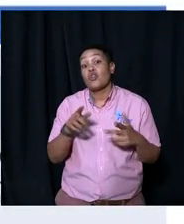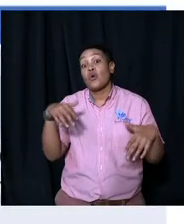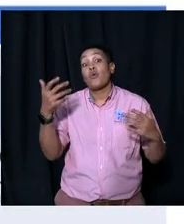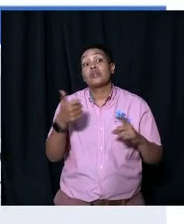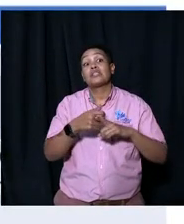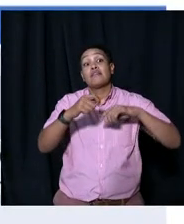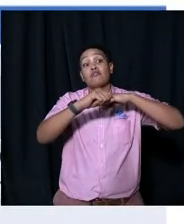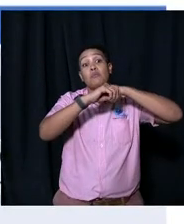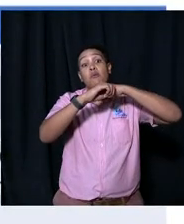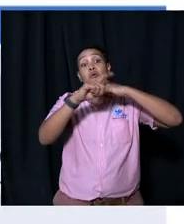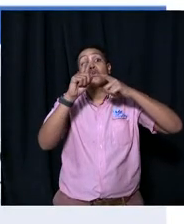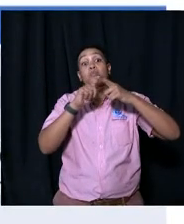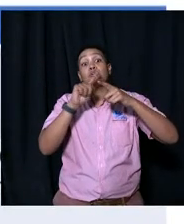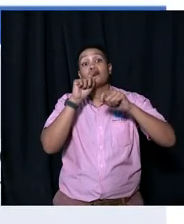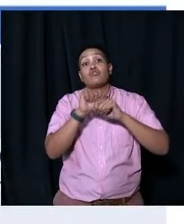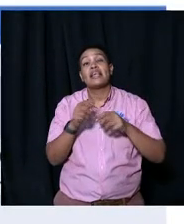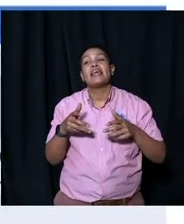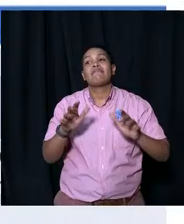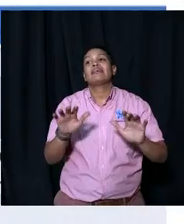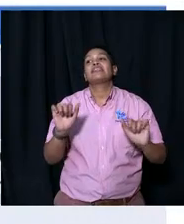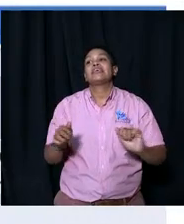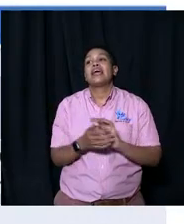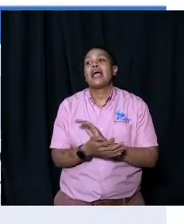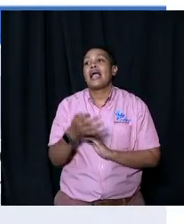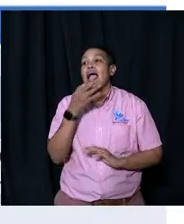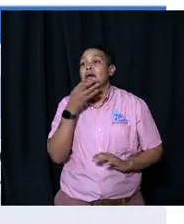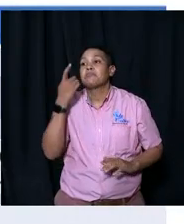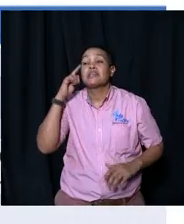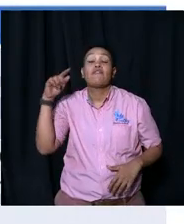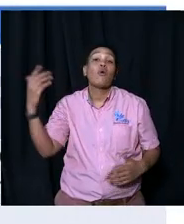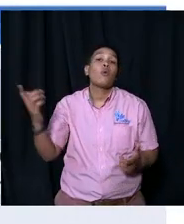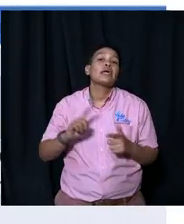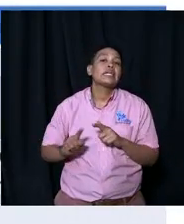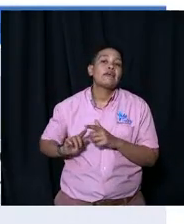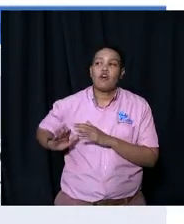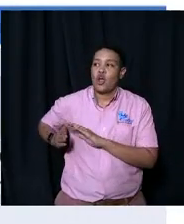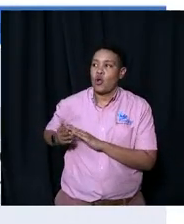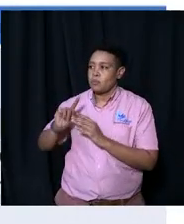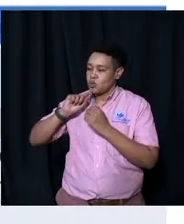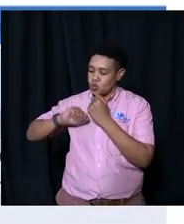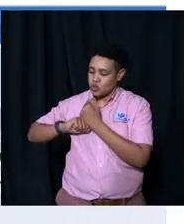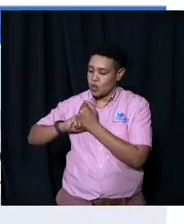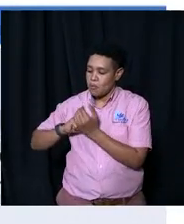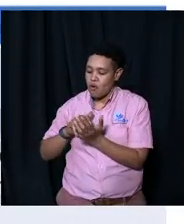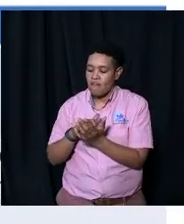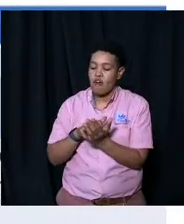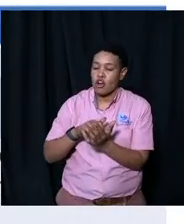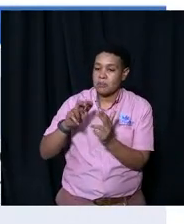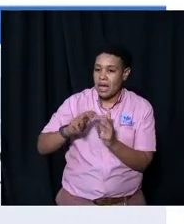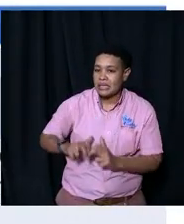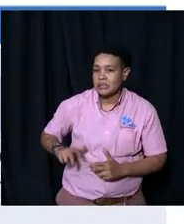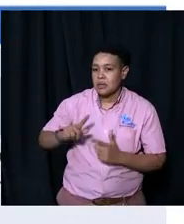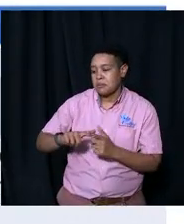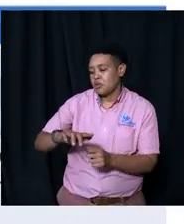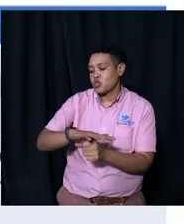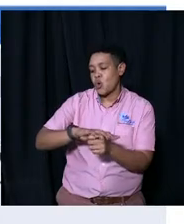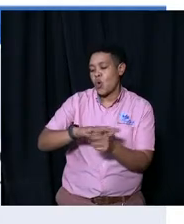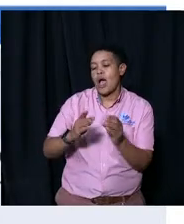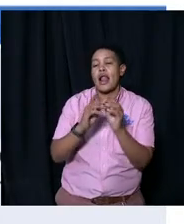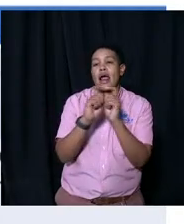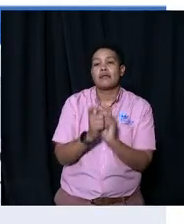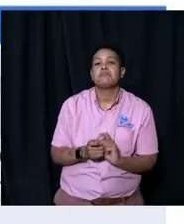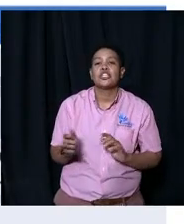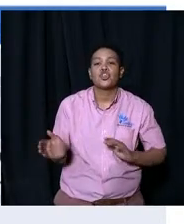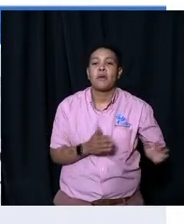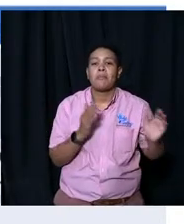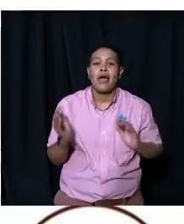be to promote and facilitate capacity building for communities to support vulnerability assessment and local adaptation